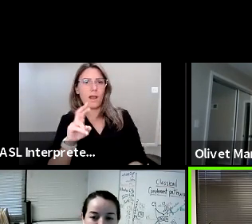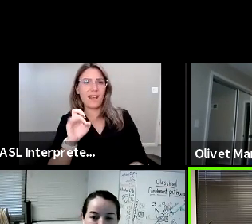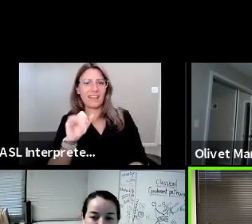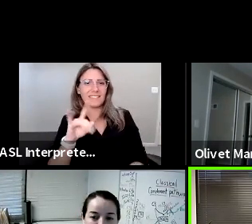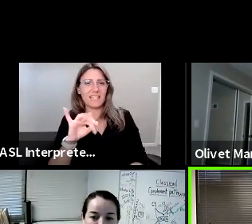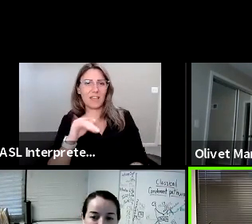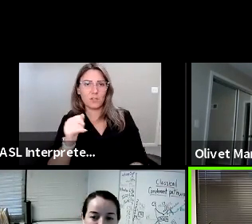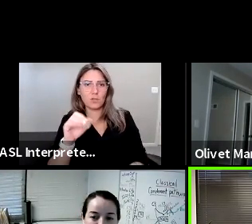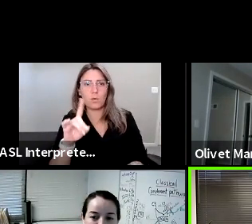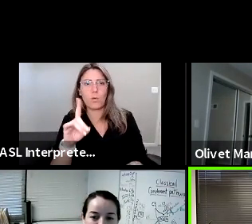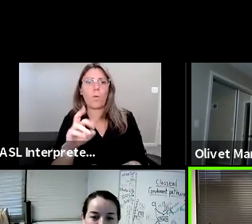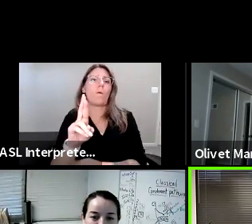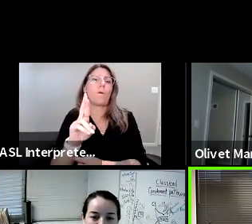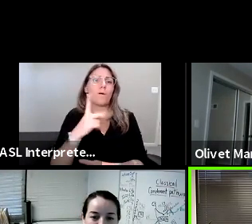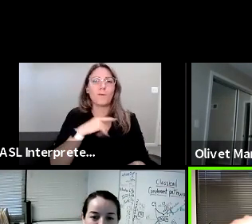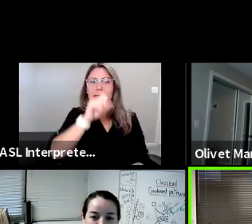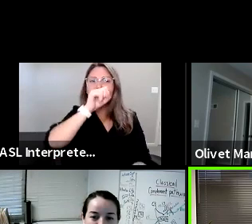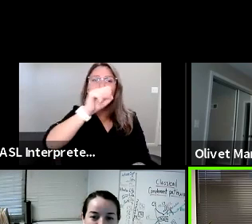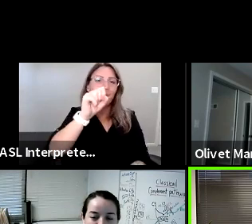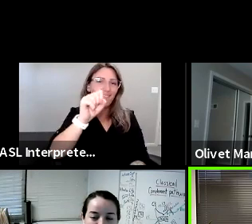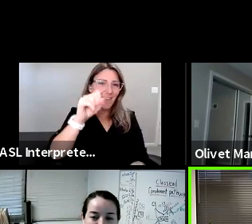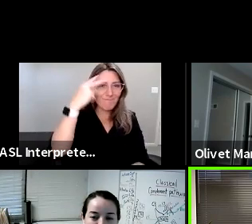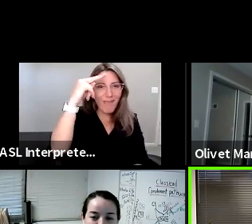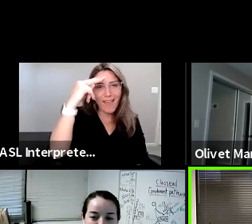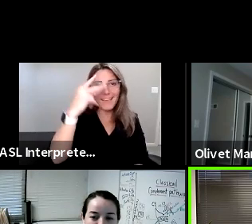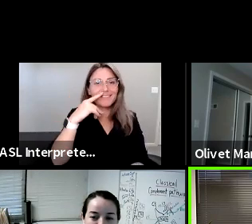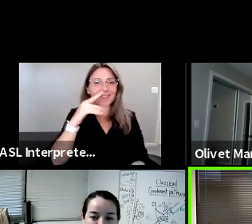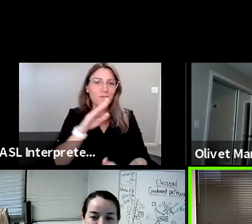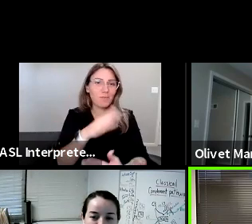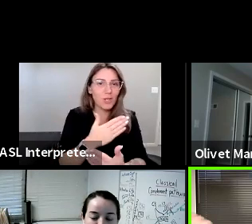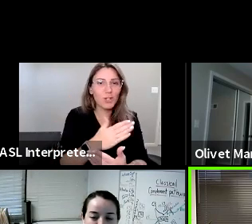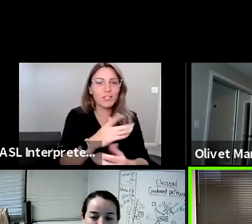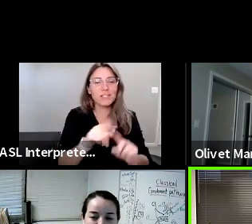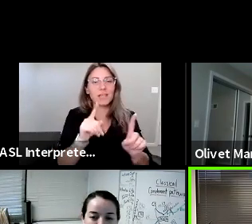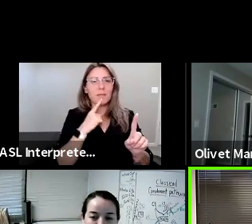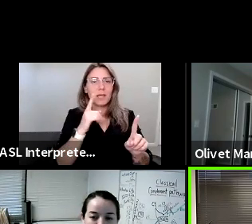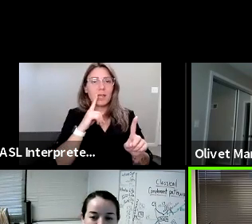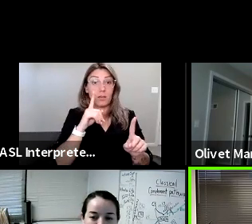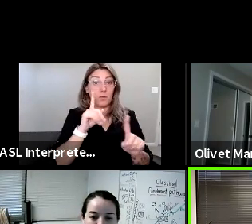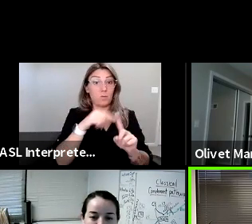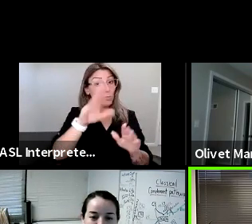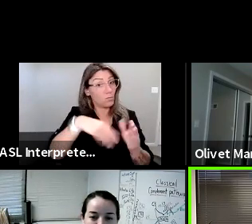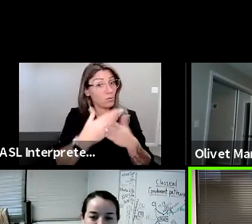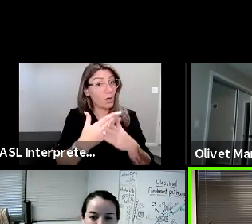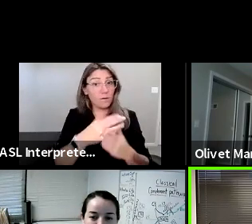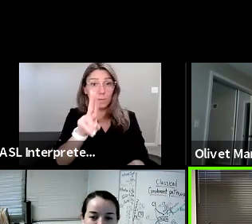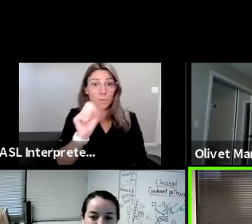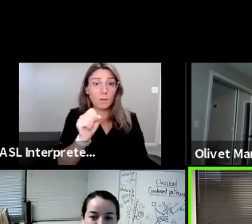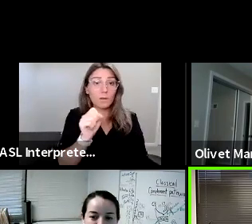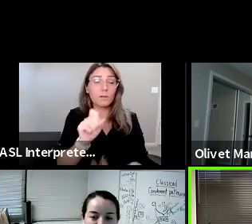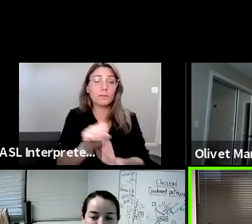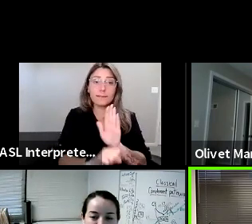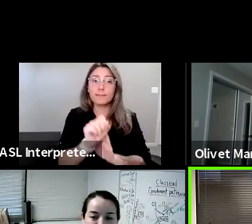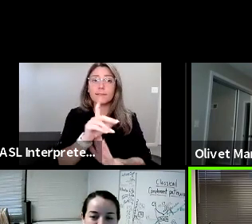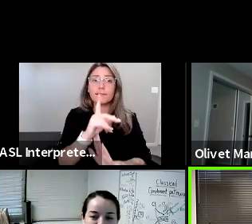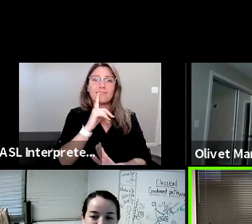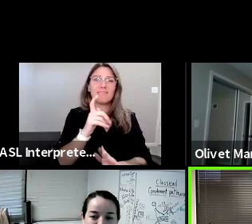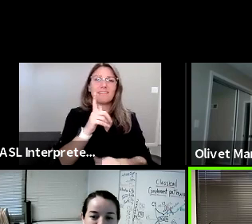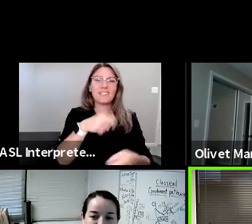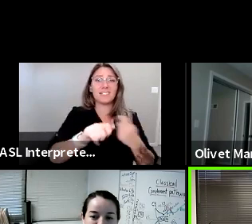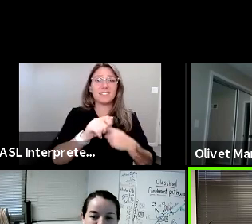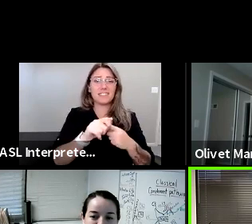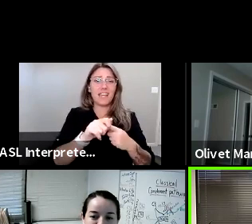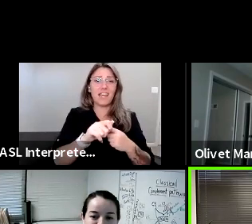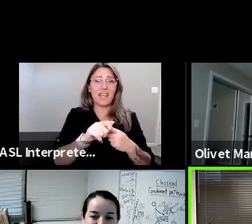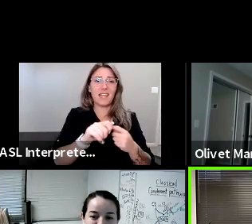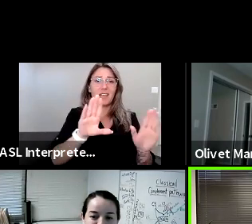we love, you know, Mexico, we love their music. But it was something that somehow when you come to the States, they're finding a way of, instead of unite you,